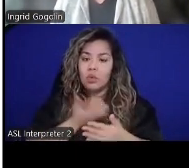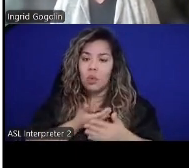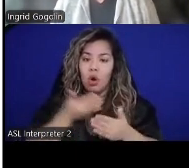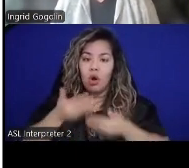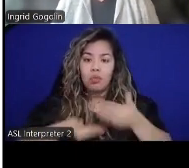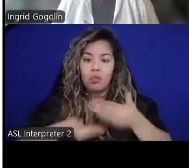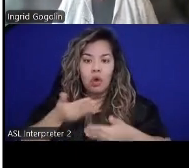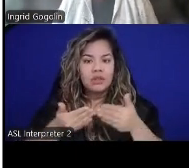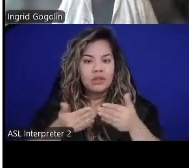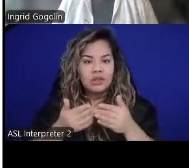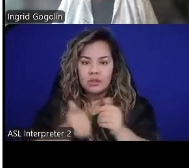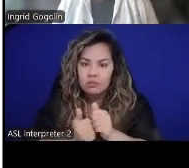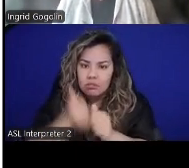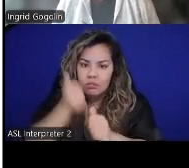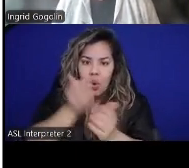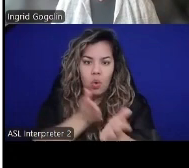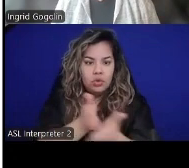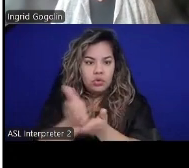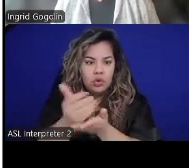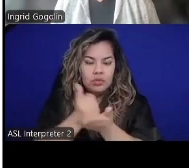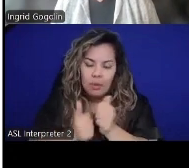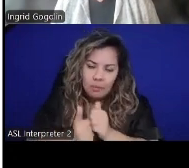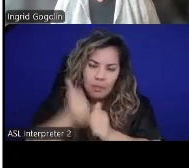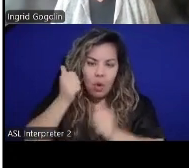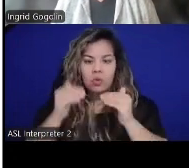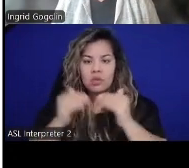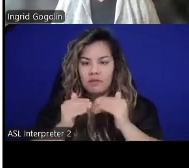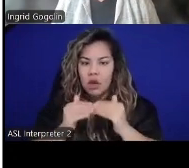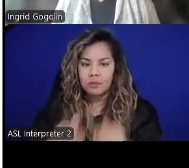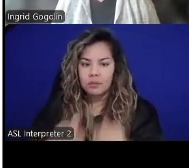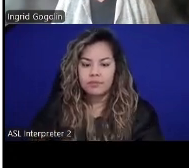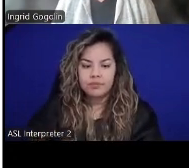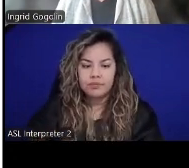most transparent and fair. Next one, please.